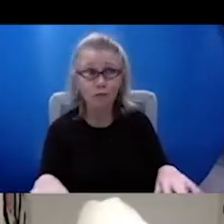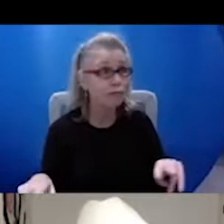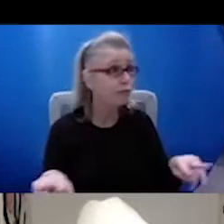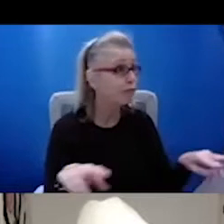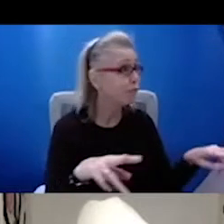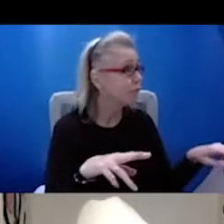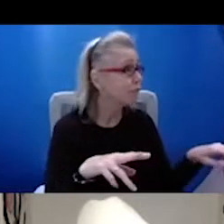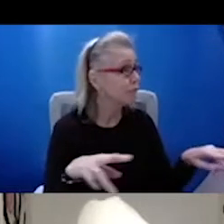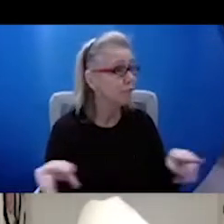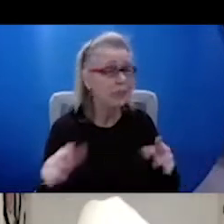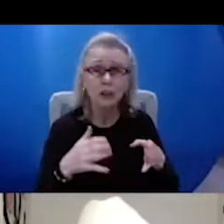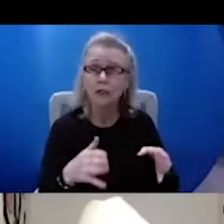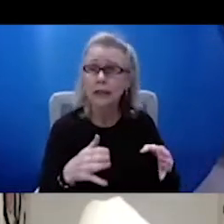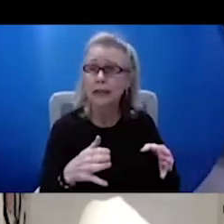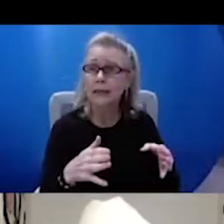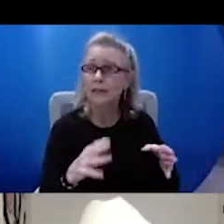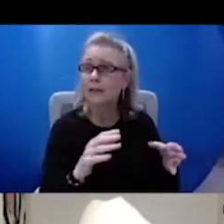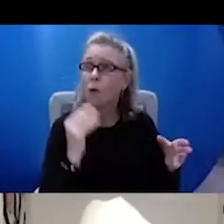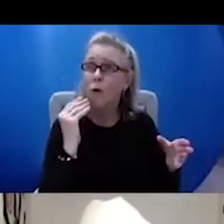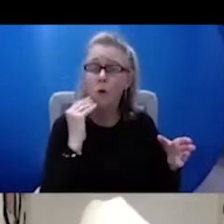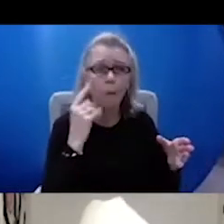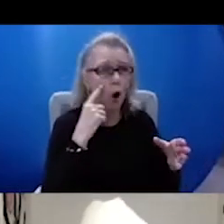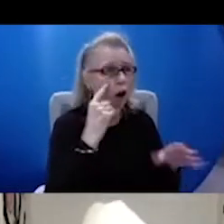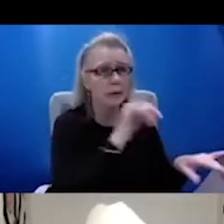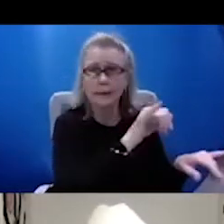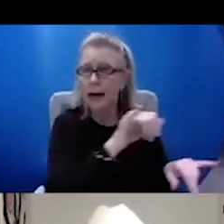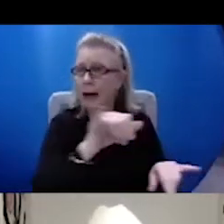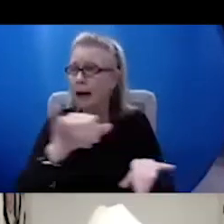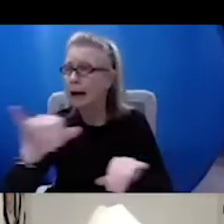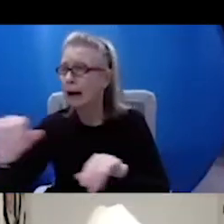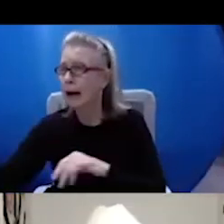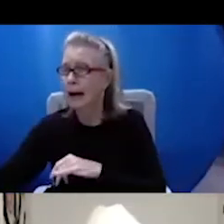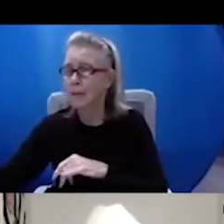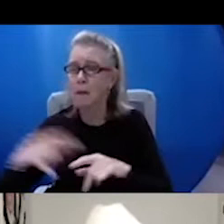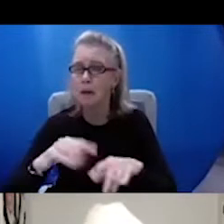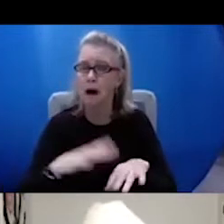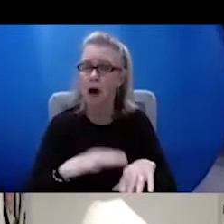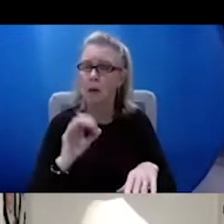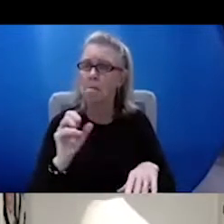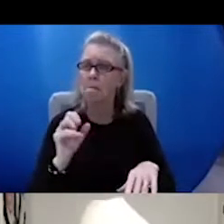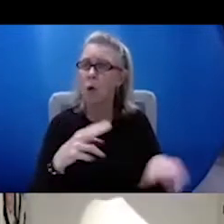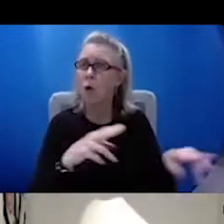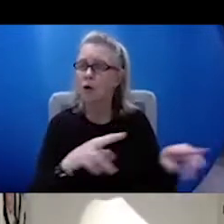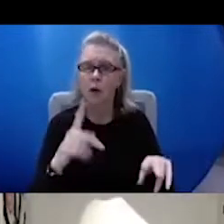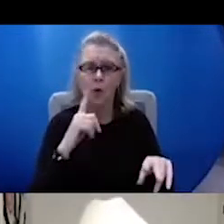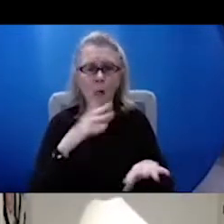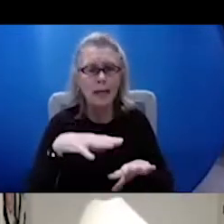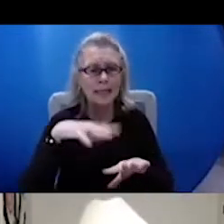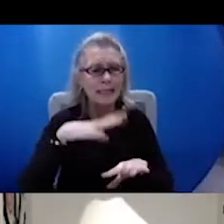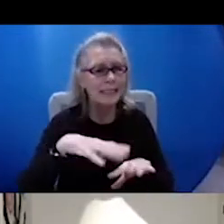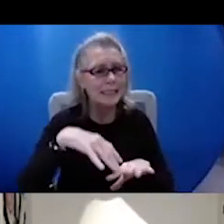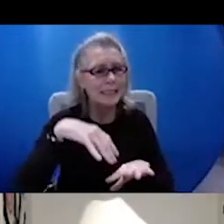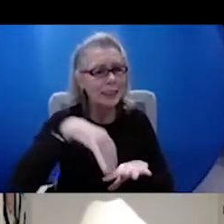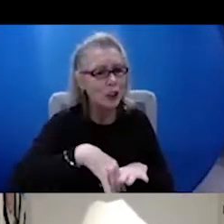homes that looked the same, and on the porches were indigenous people dancing in regalia.